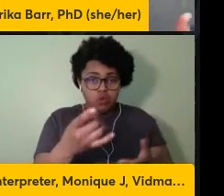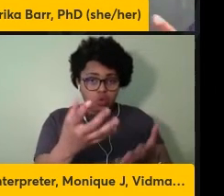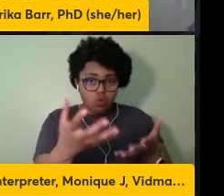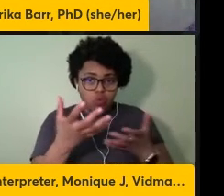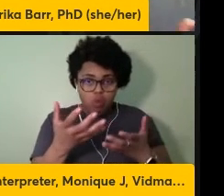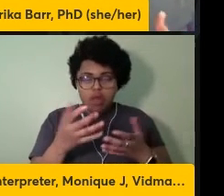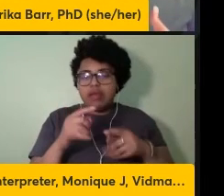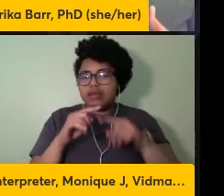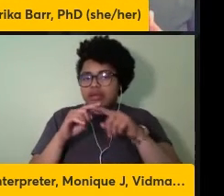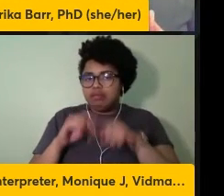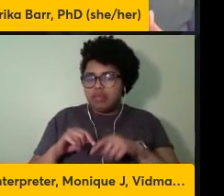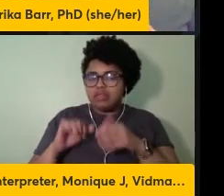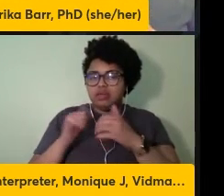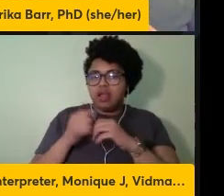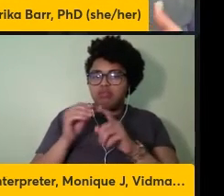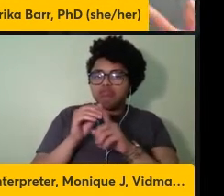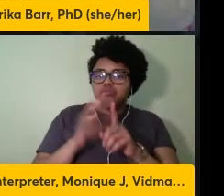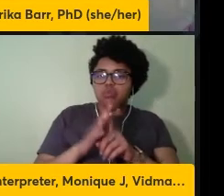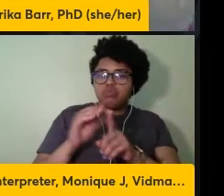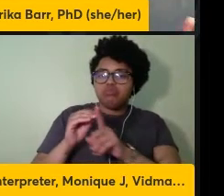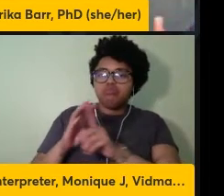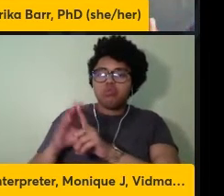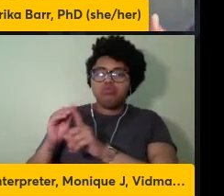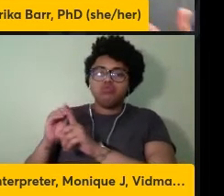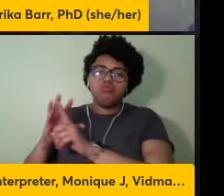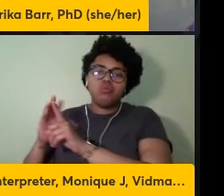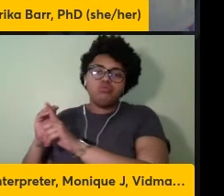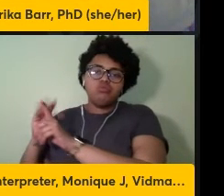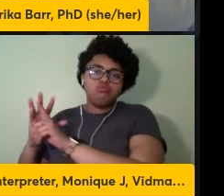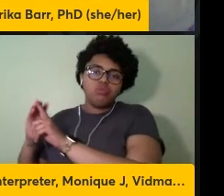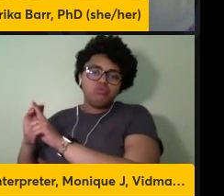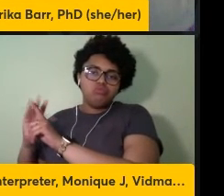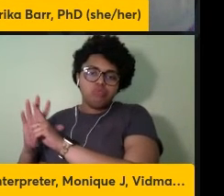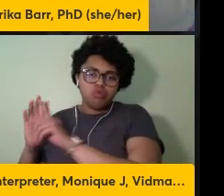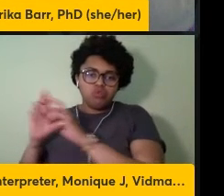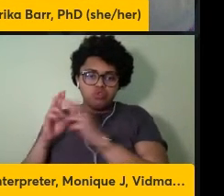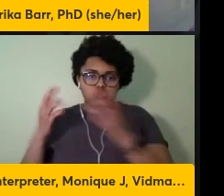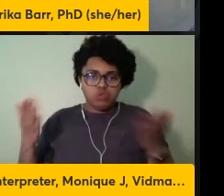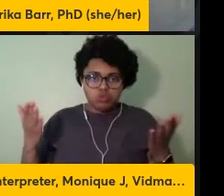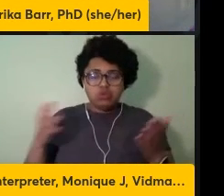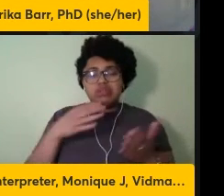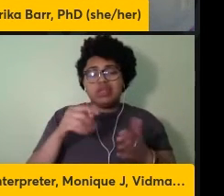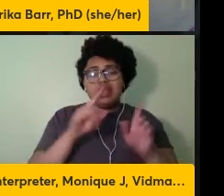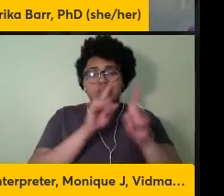of times exposure to various resources as well as mentors.